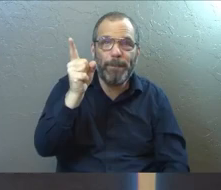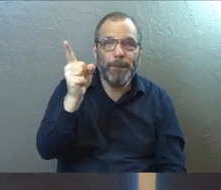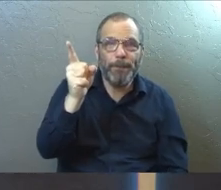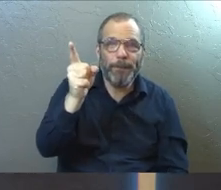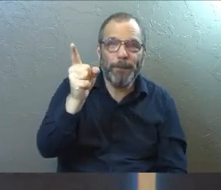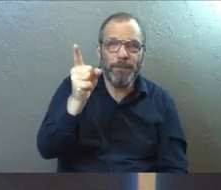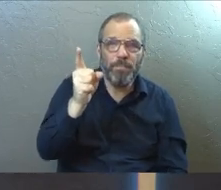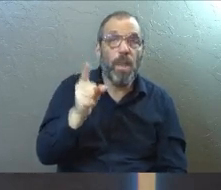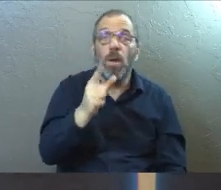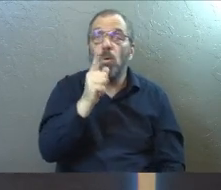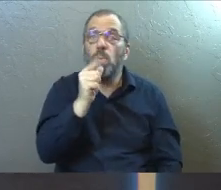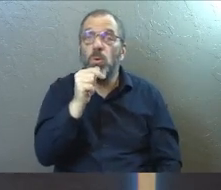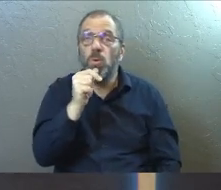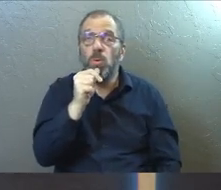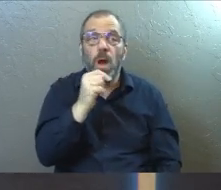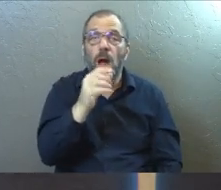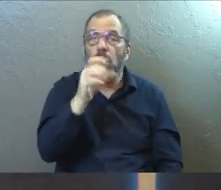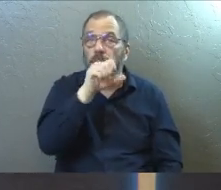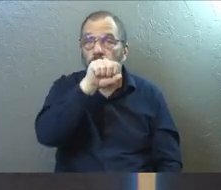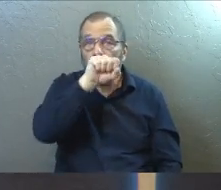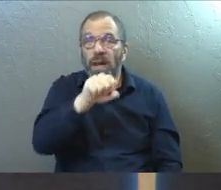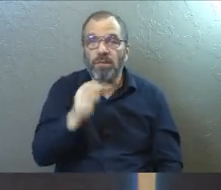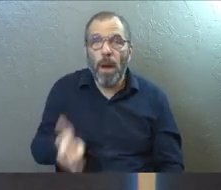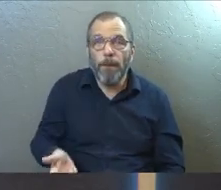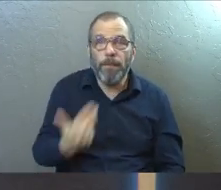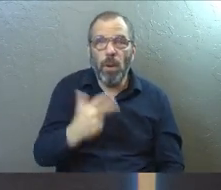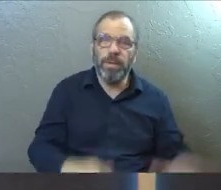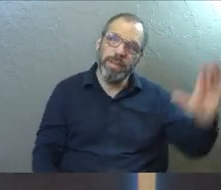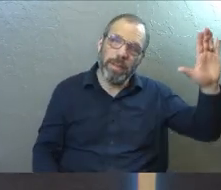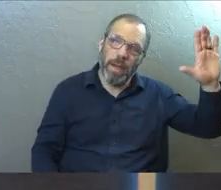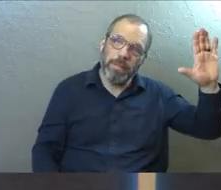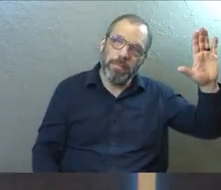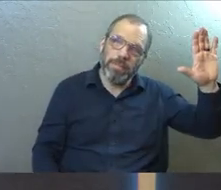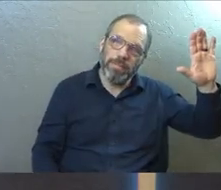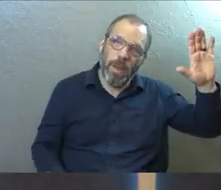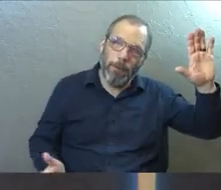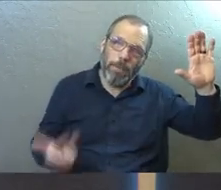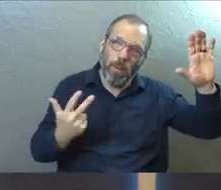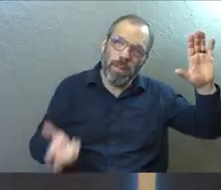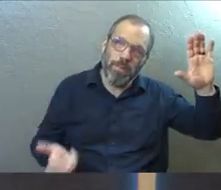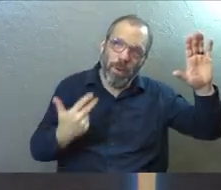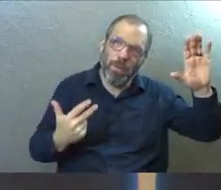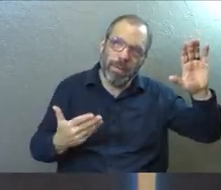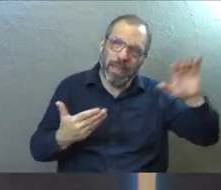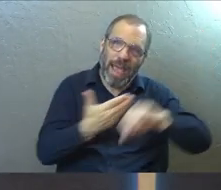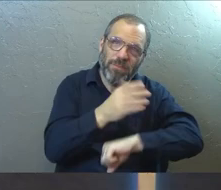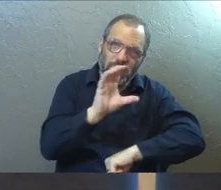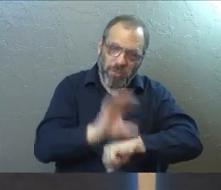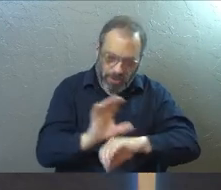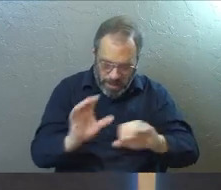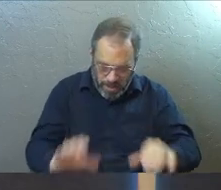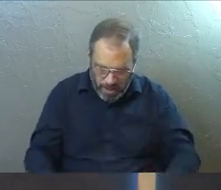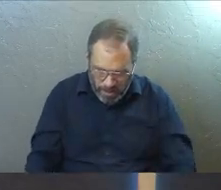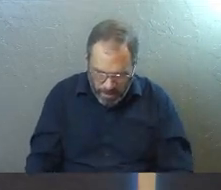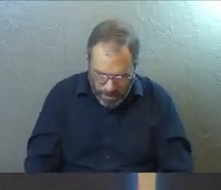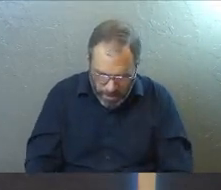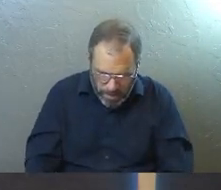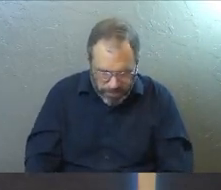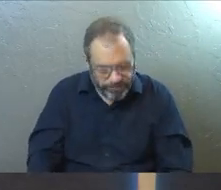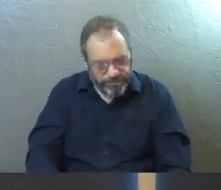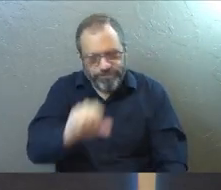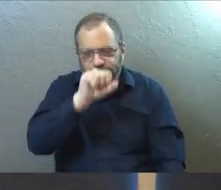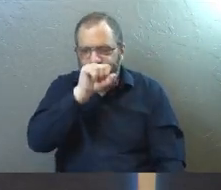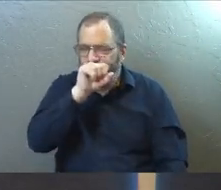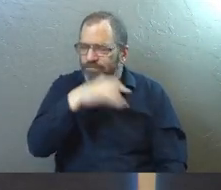please. Anybody here like bowling? Come on, don't be afraid. Let's all go bowling, right, after third service. I like